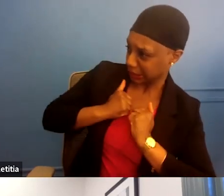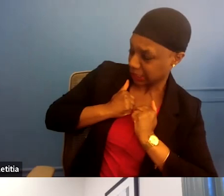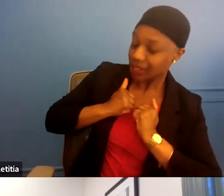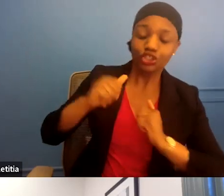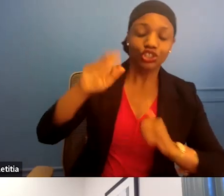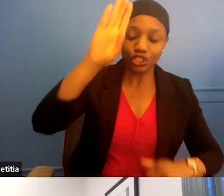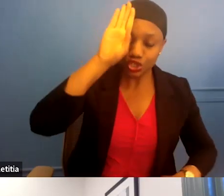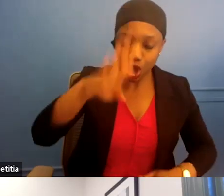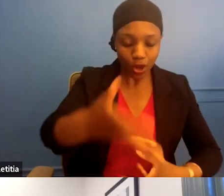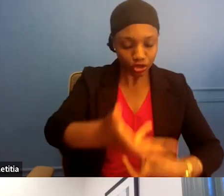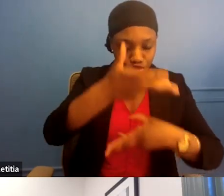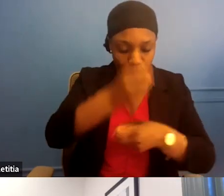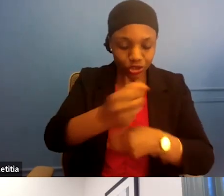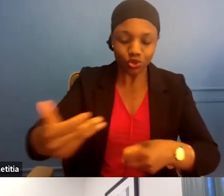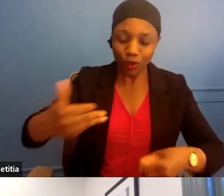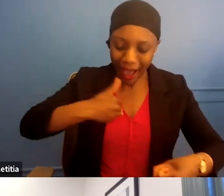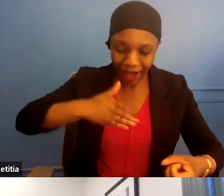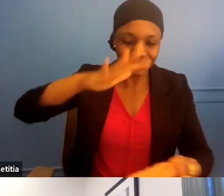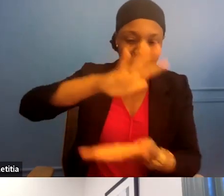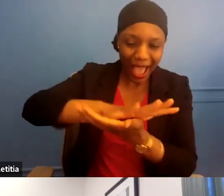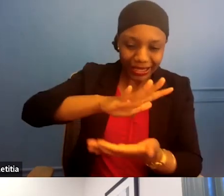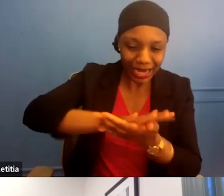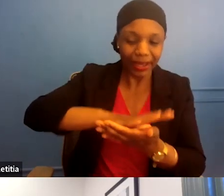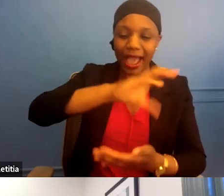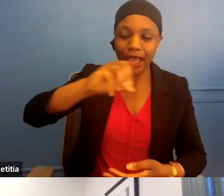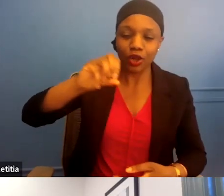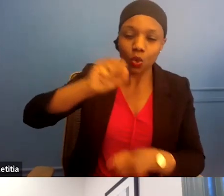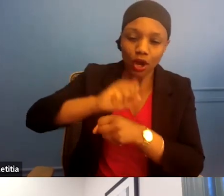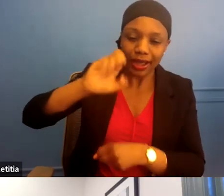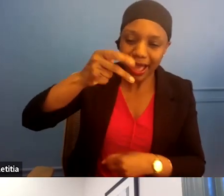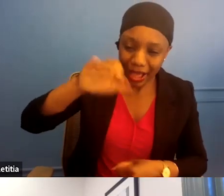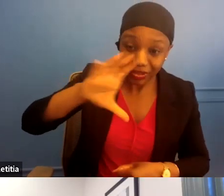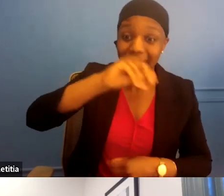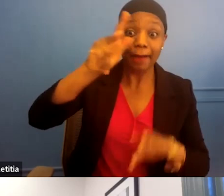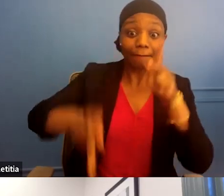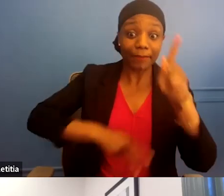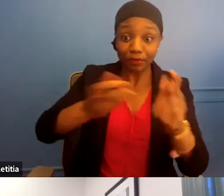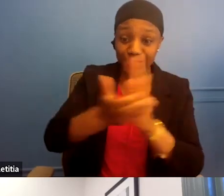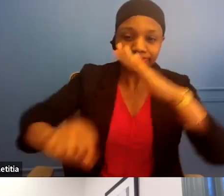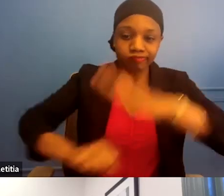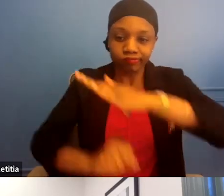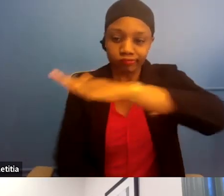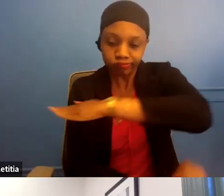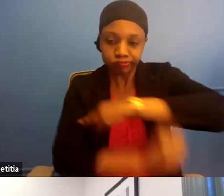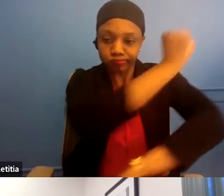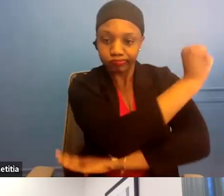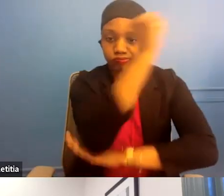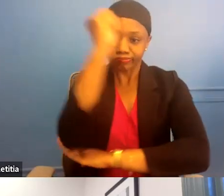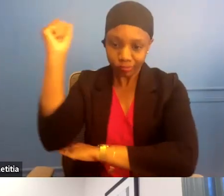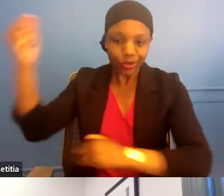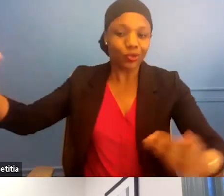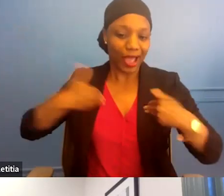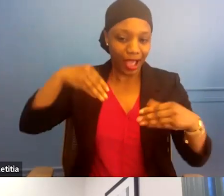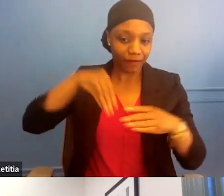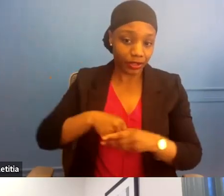do have the academic foundation, the work ethic, and the people skills to go make it happen. Well, in that spirit